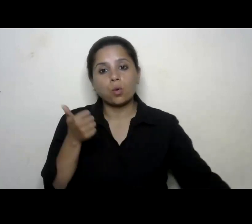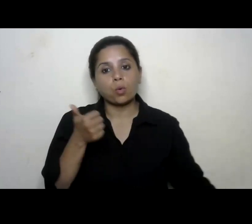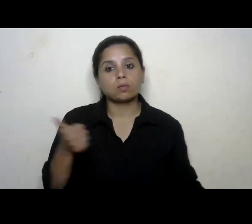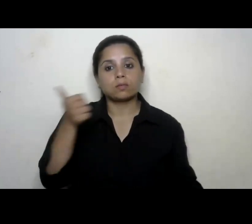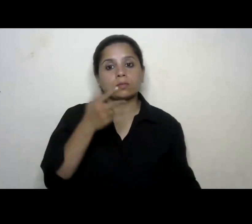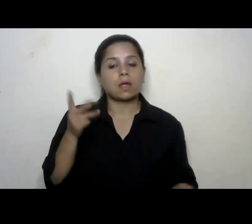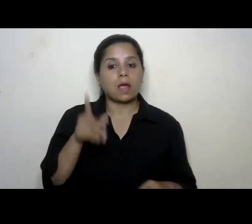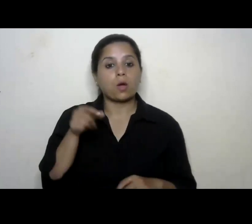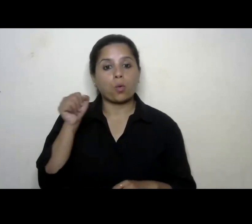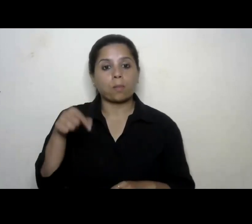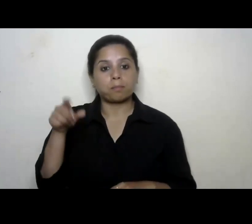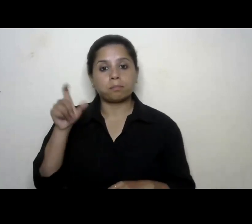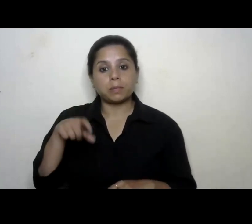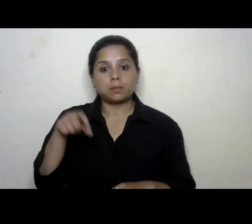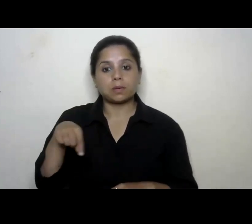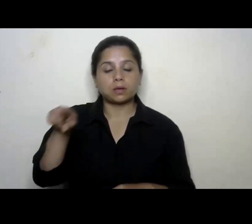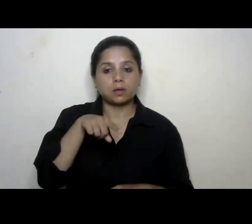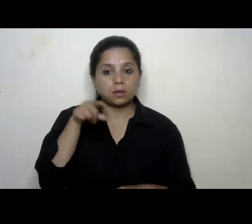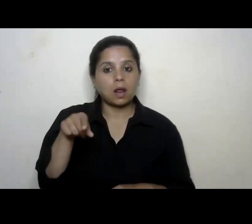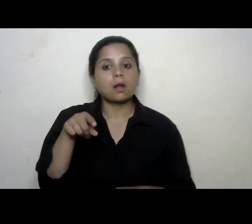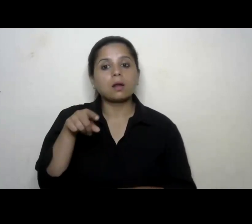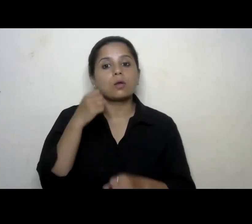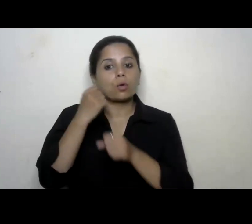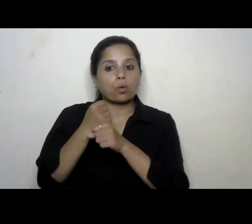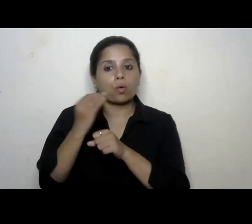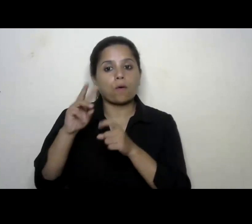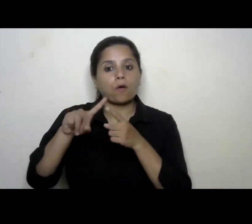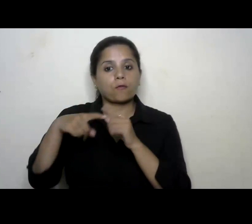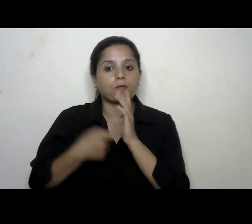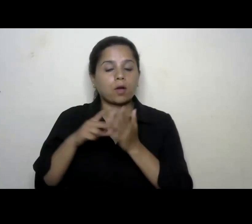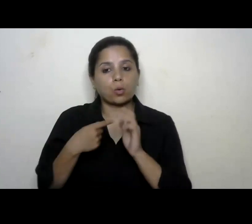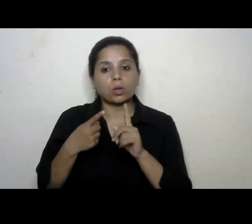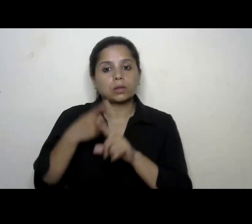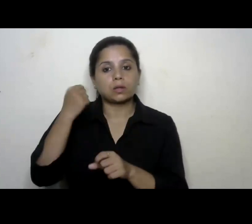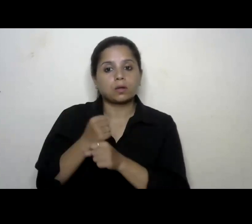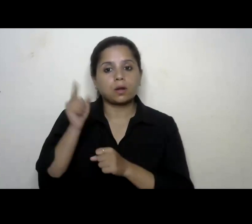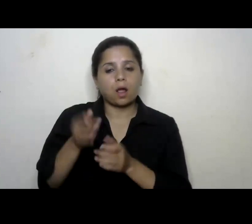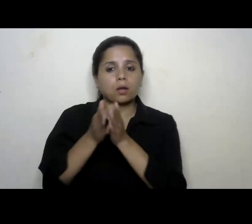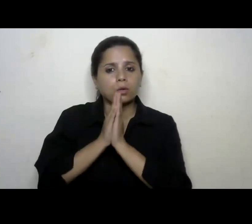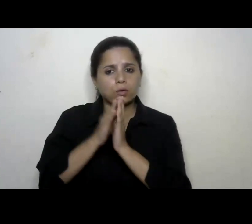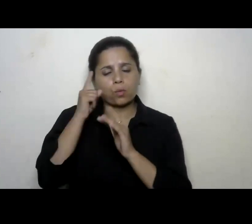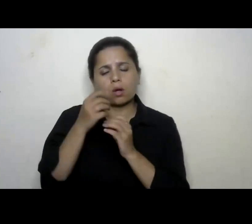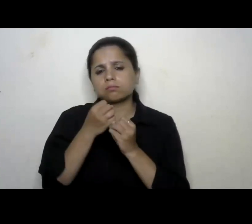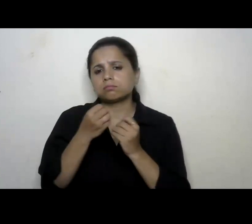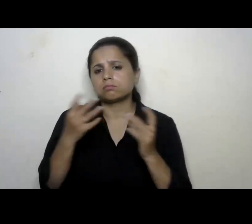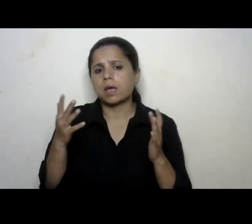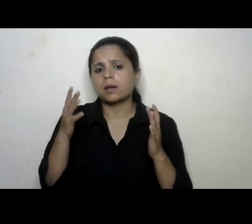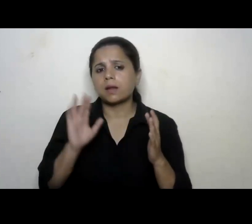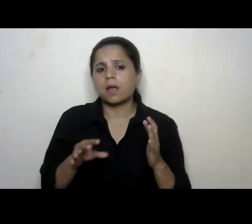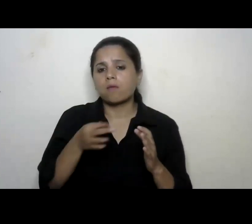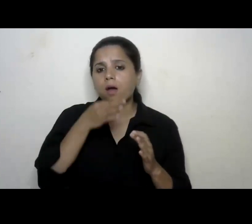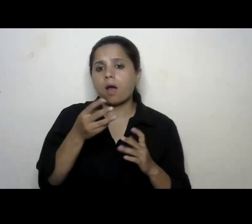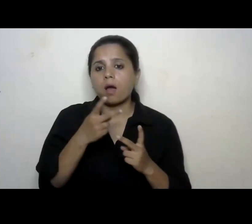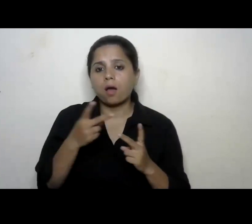of Telangana, and there are requests for various other